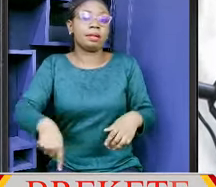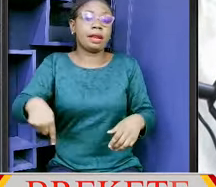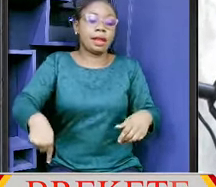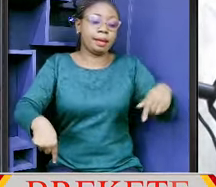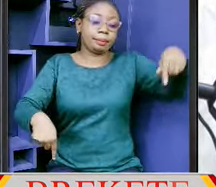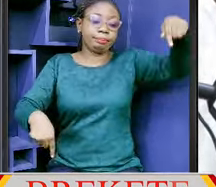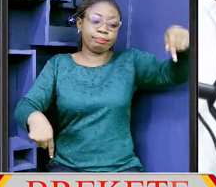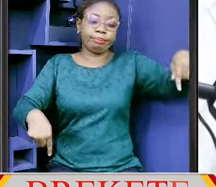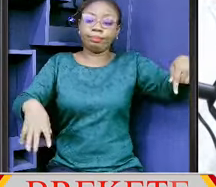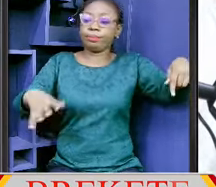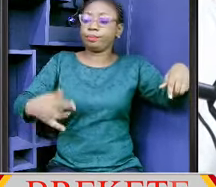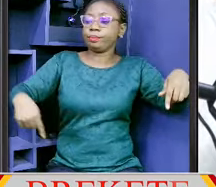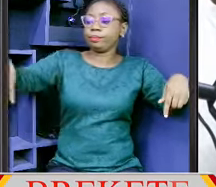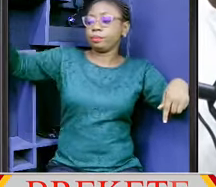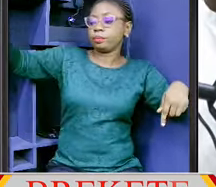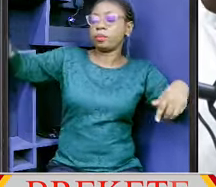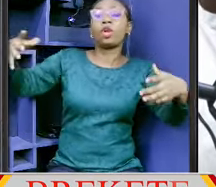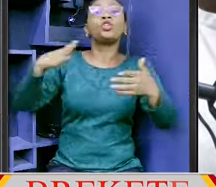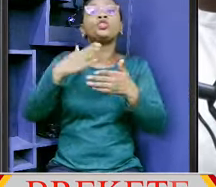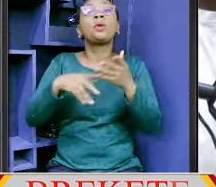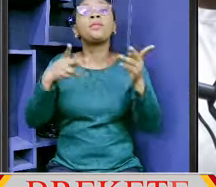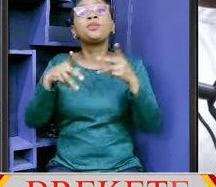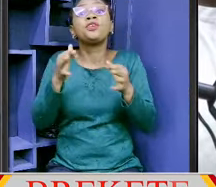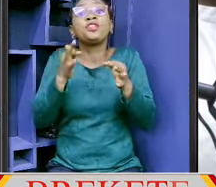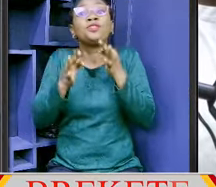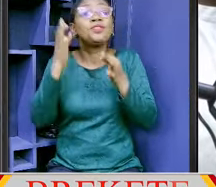hear waiting that they talk about me, you no go buy me kobo.